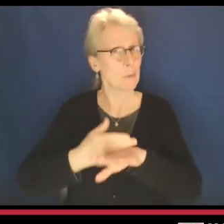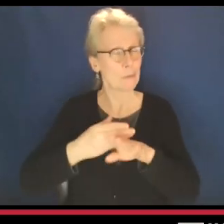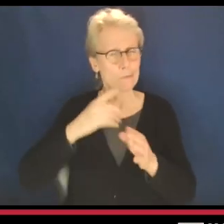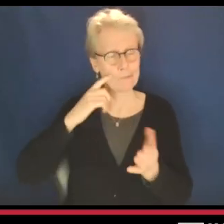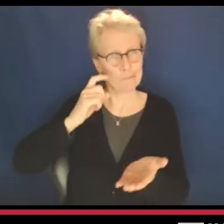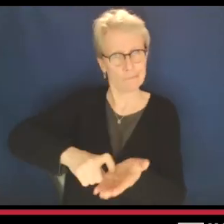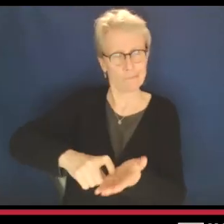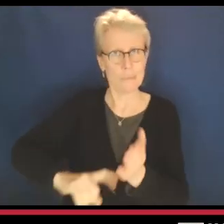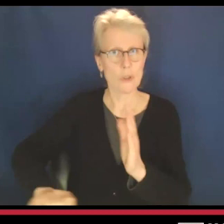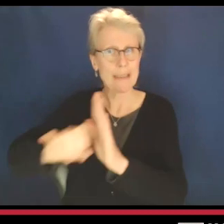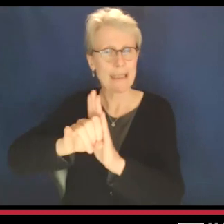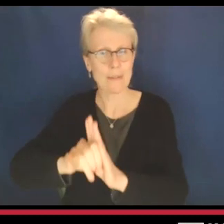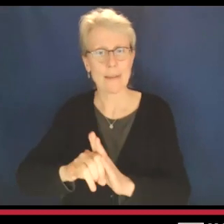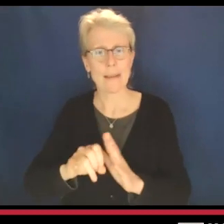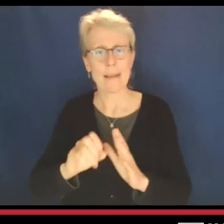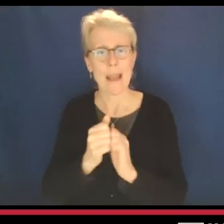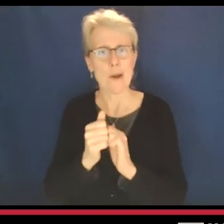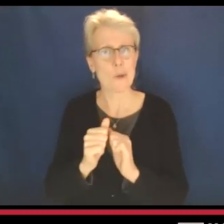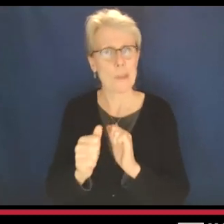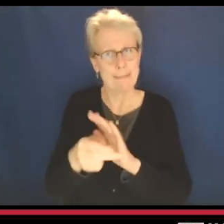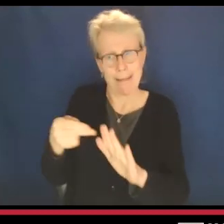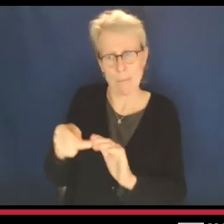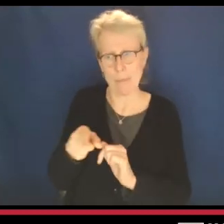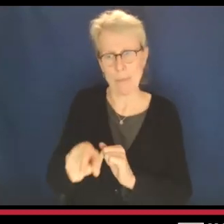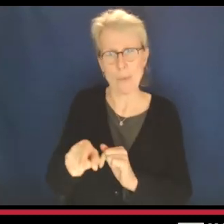novel viruses at this human-animal interface?